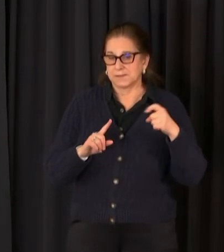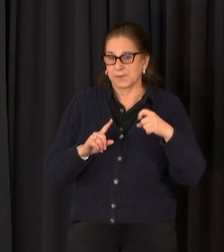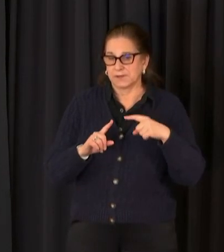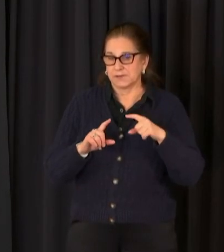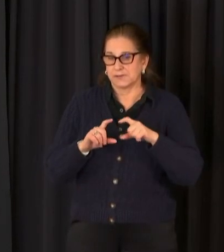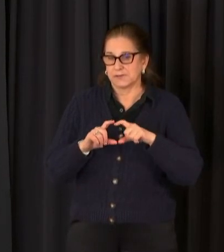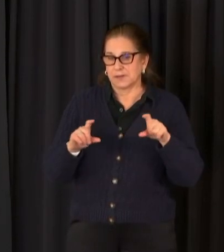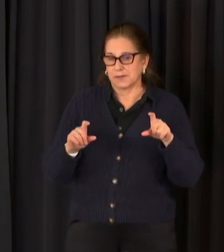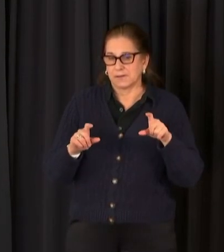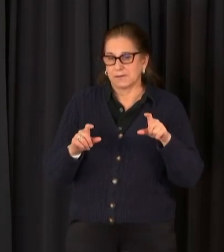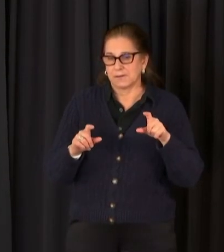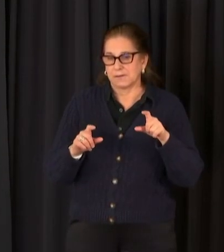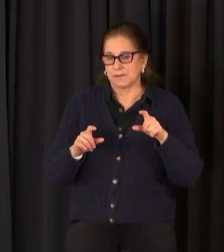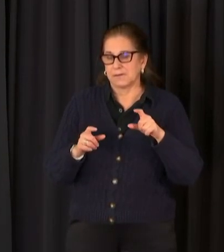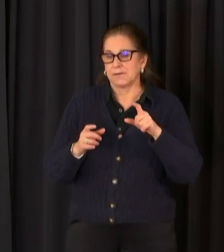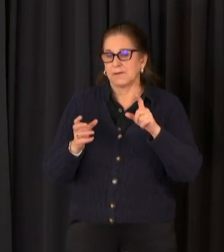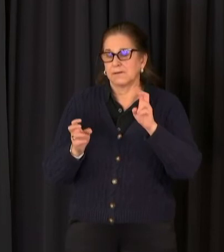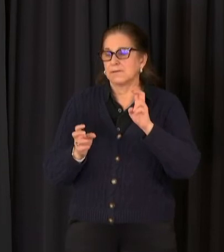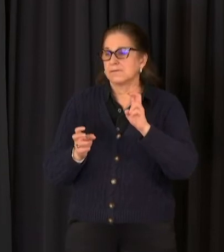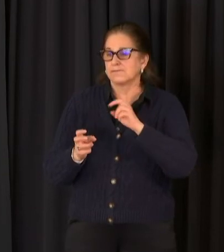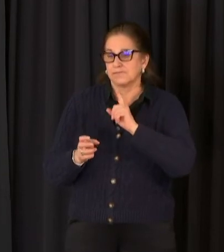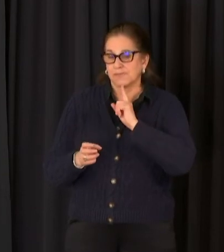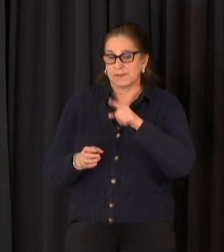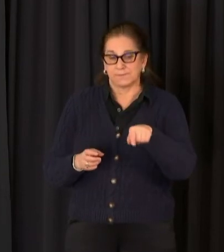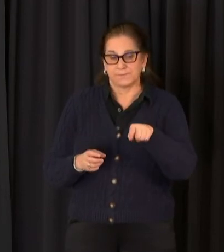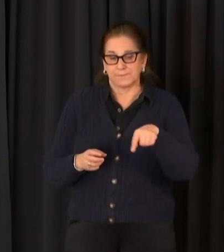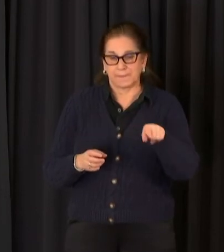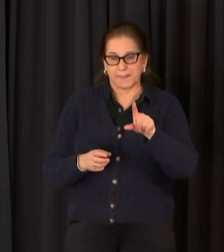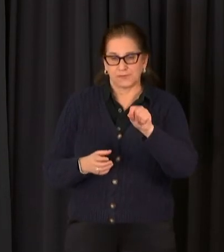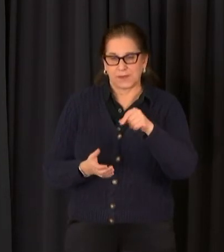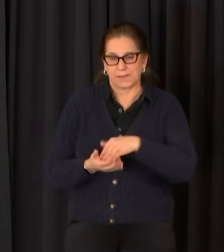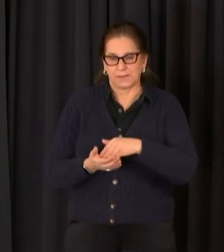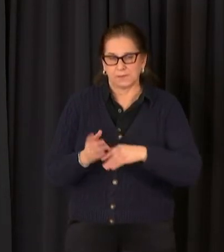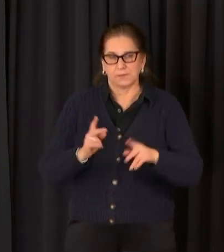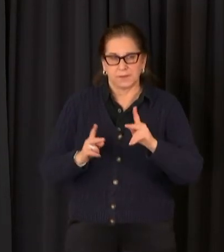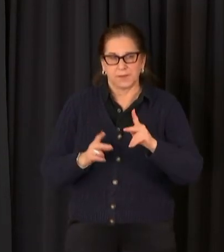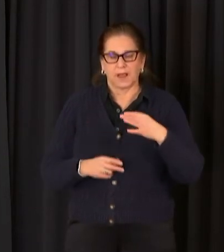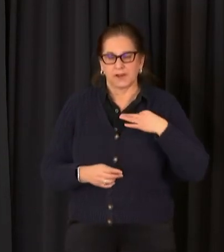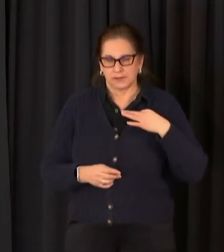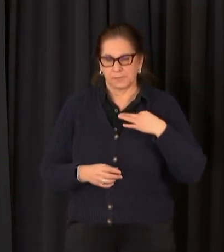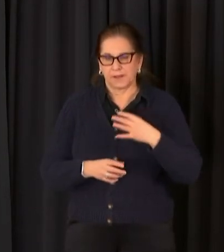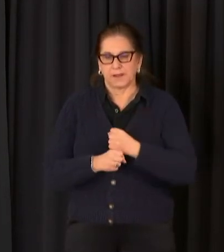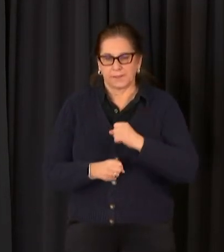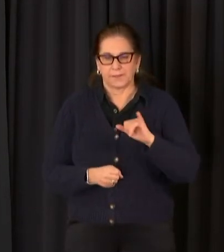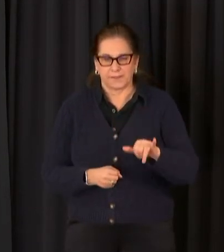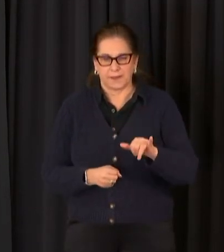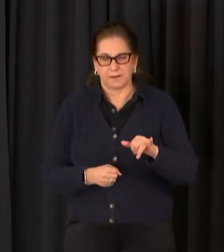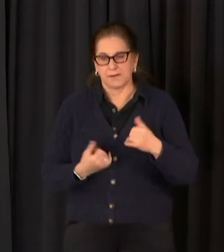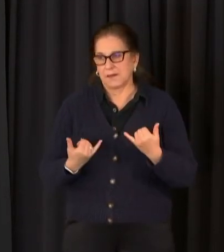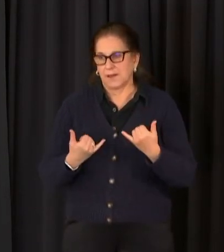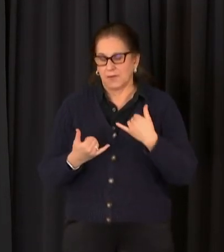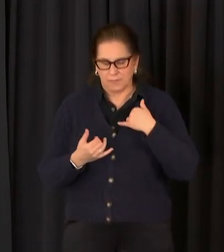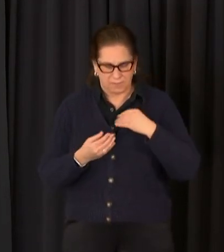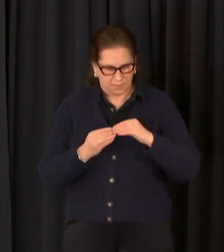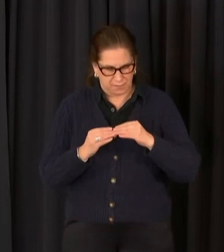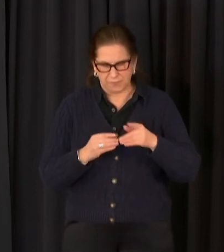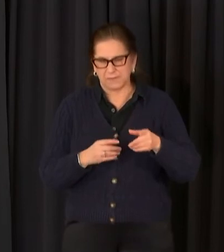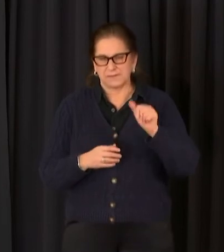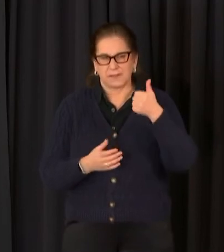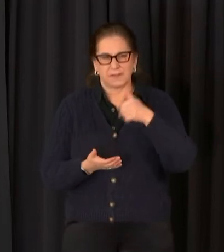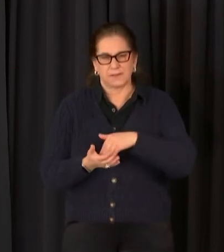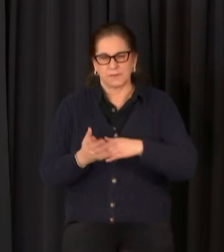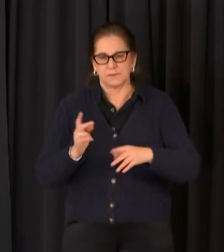to 20,000 people who are eligible to receive the payment. The final numbers have come in. We're just under 10,000 people who've